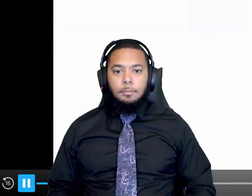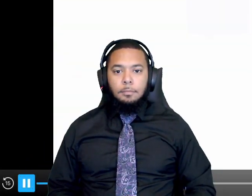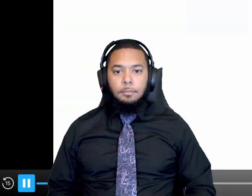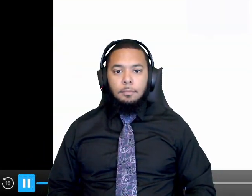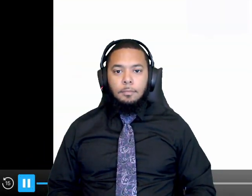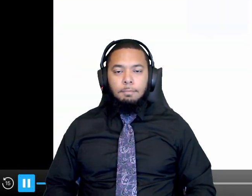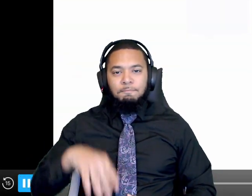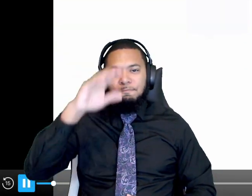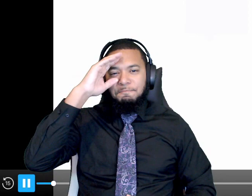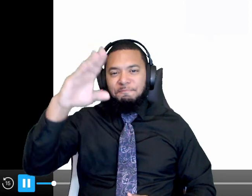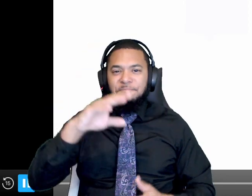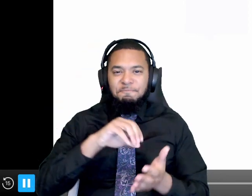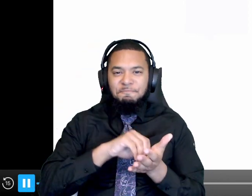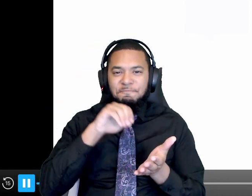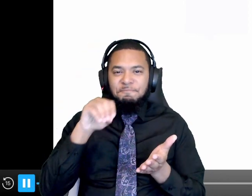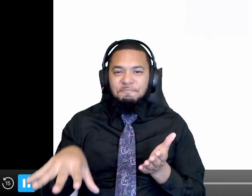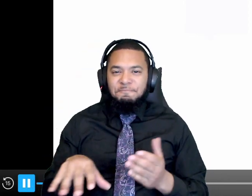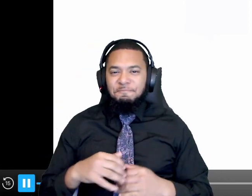Hi there, students.